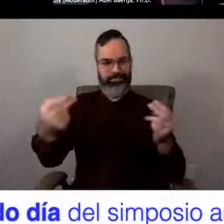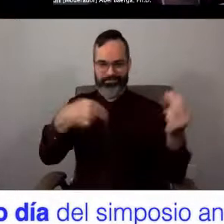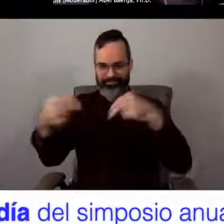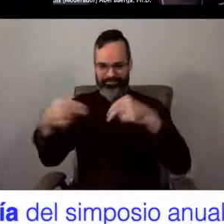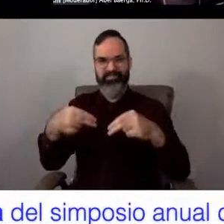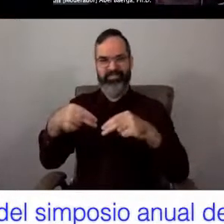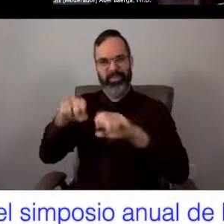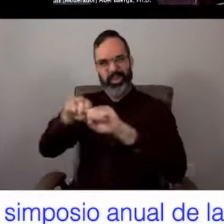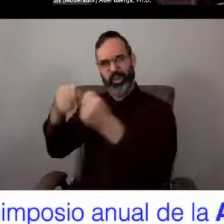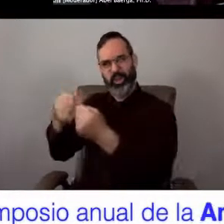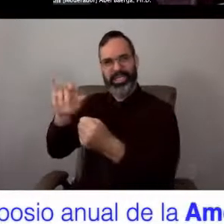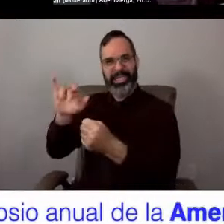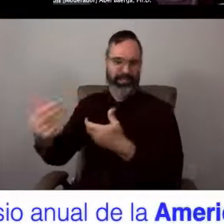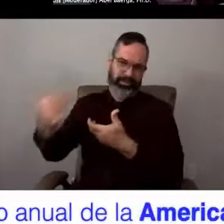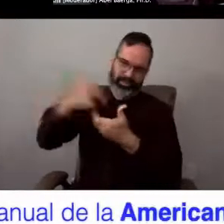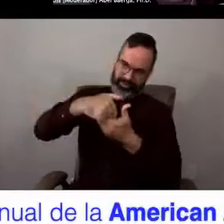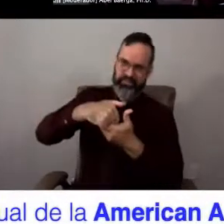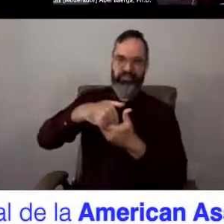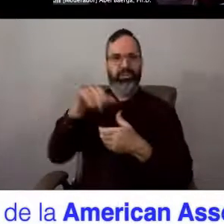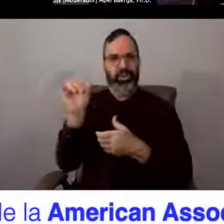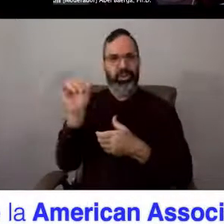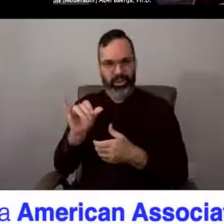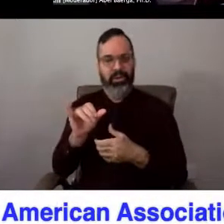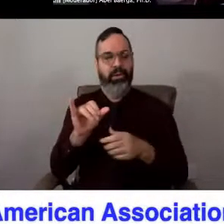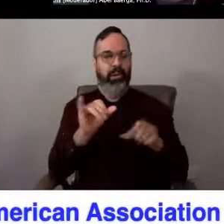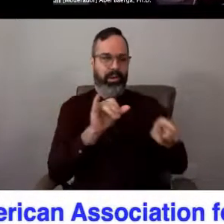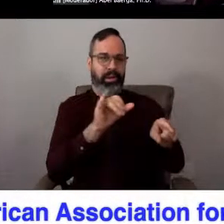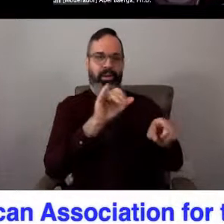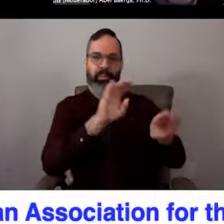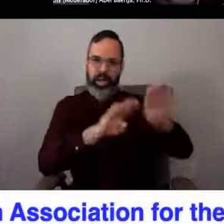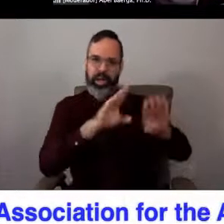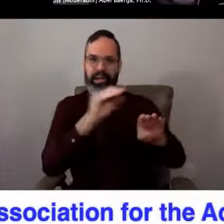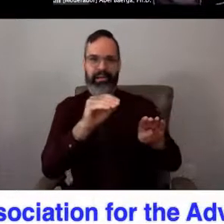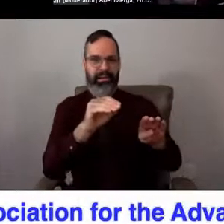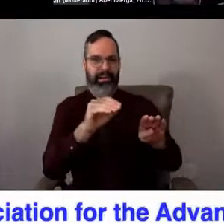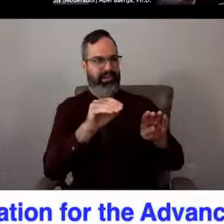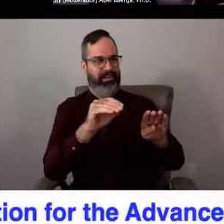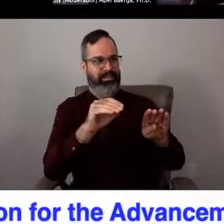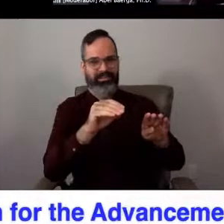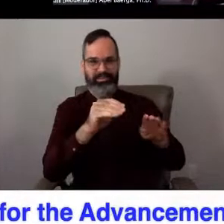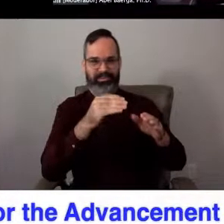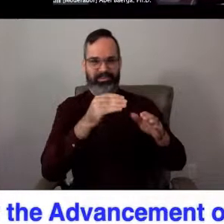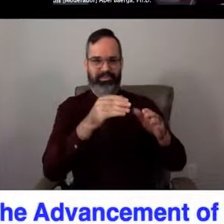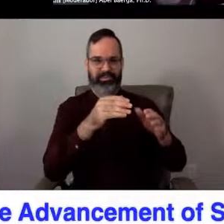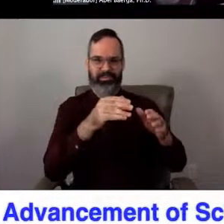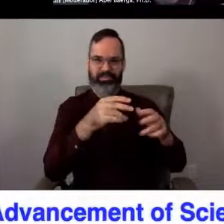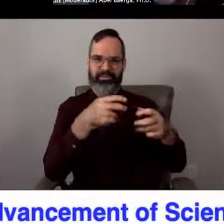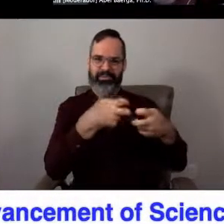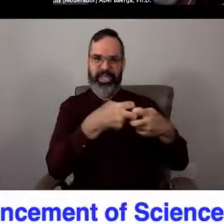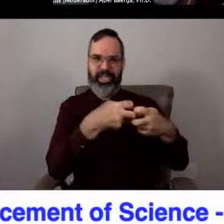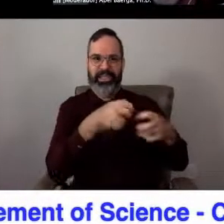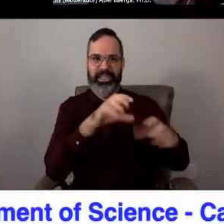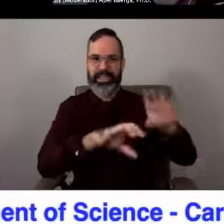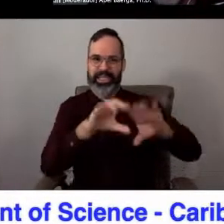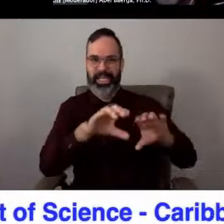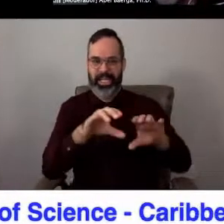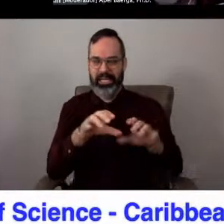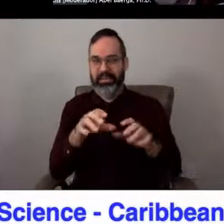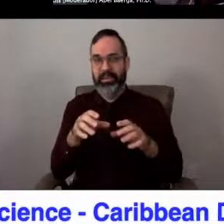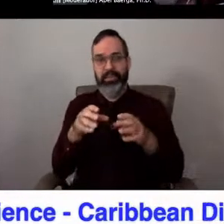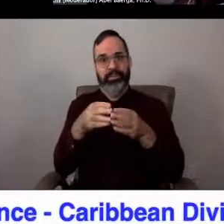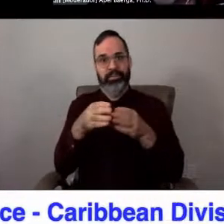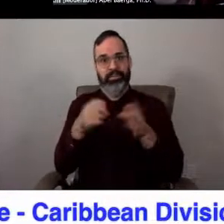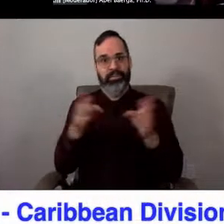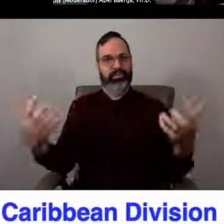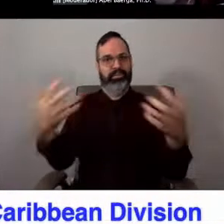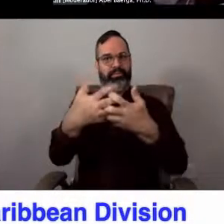sciences as well as from the biological and physical sciences. So it's all science as far as AAAS is concerned. However, in the